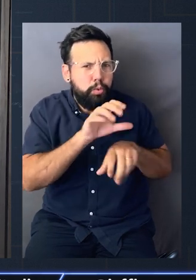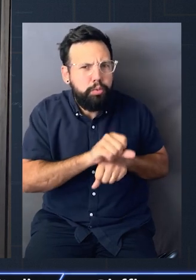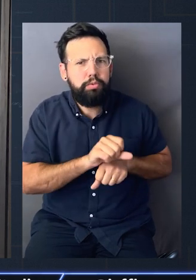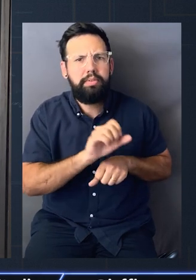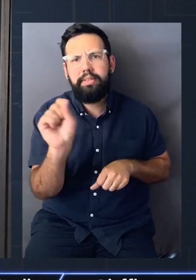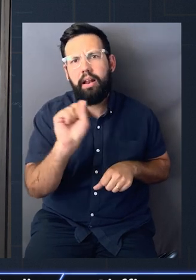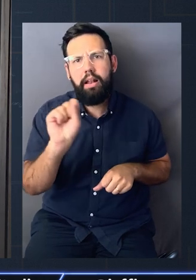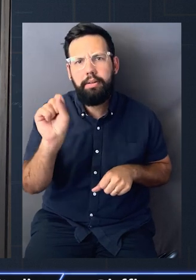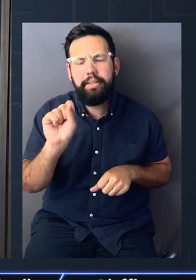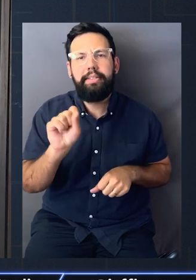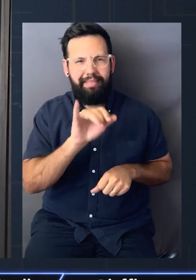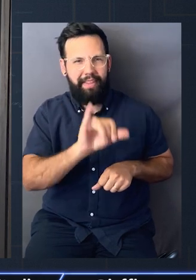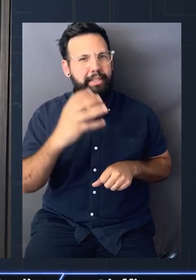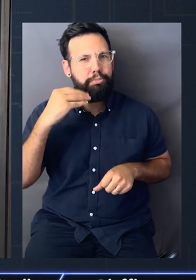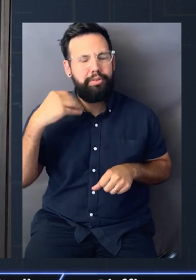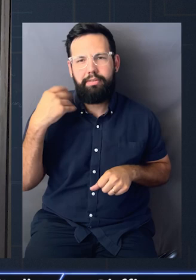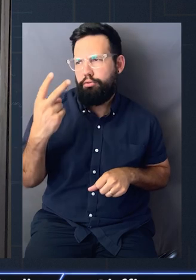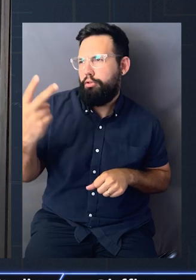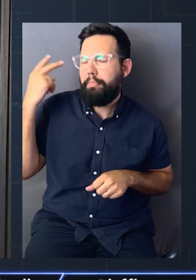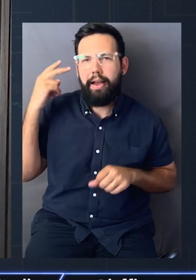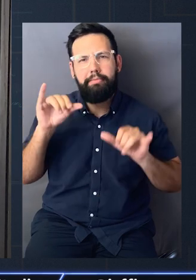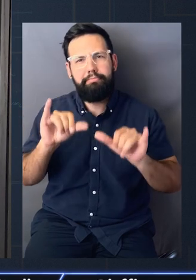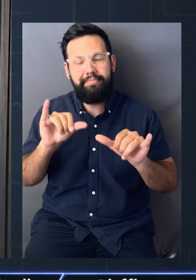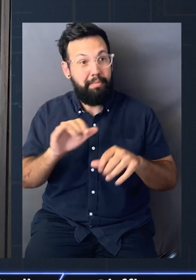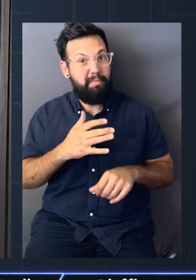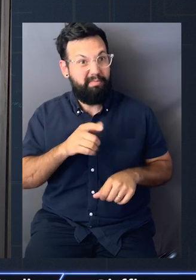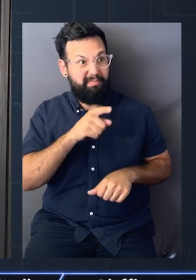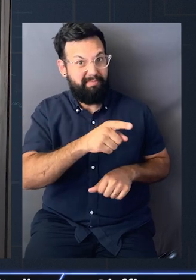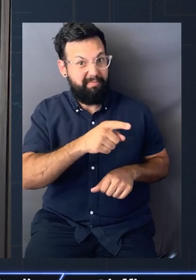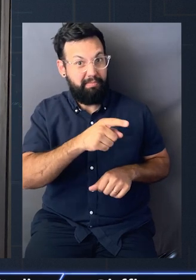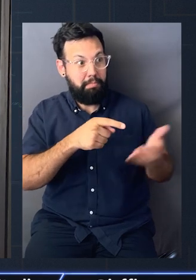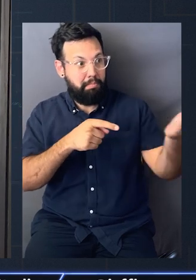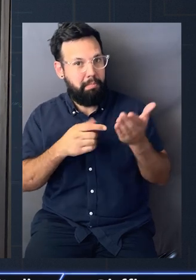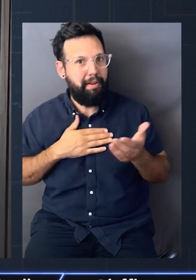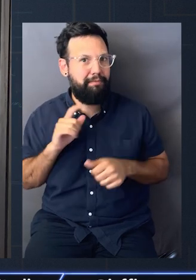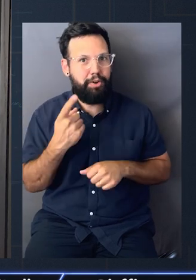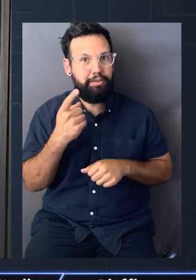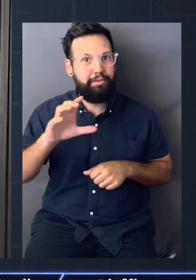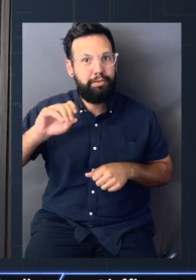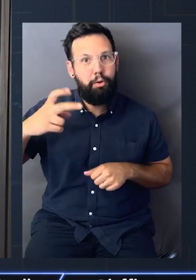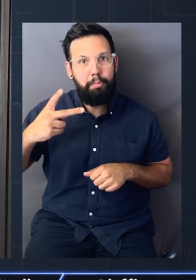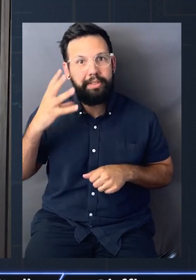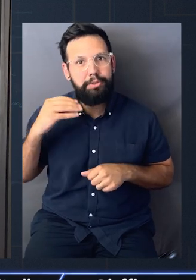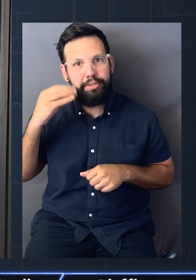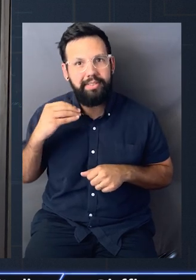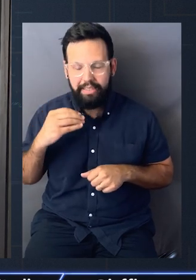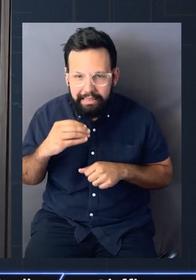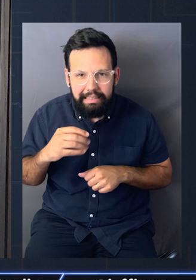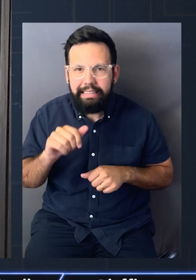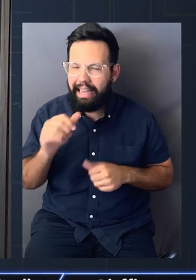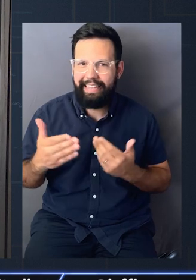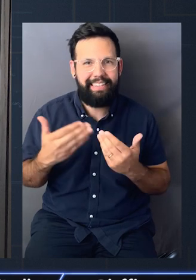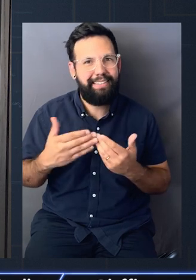Seattle. Now, looking back on this, this is actually my first genuine corporate experience, and it really